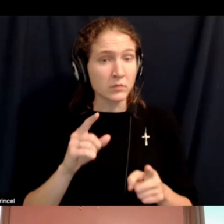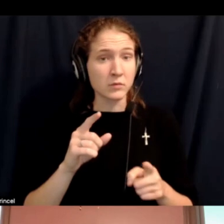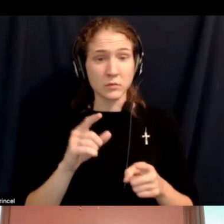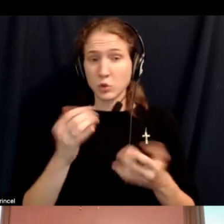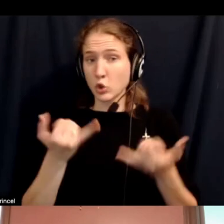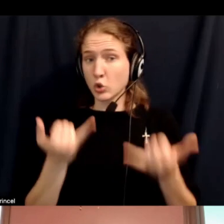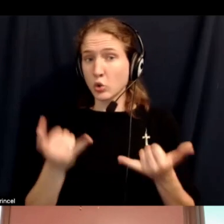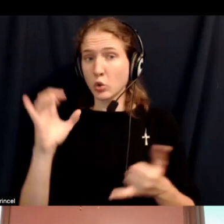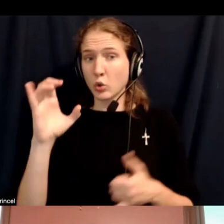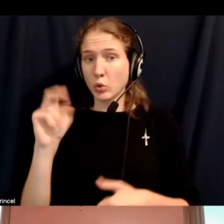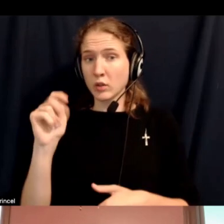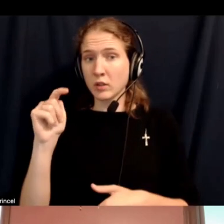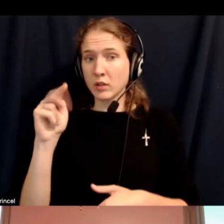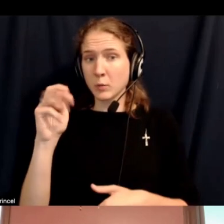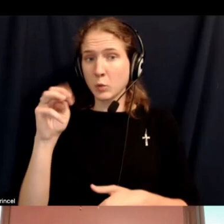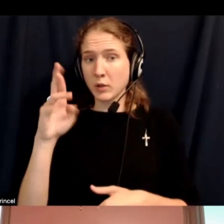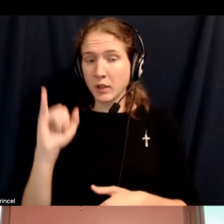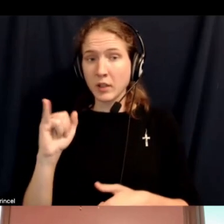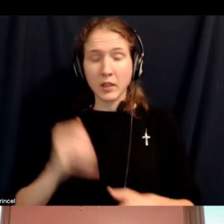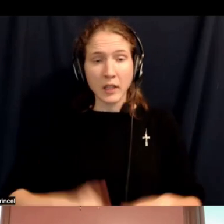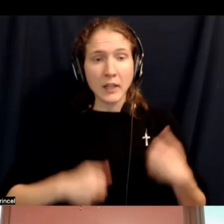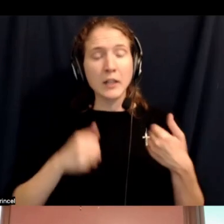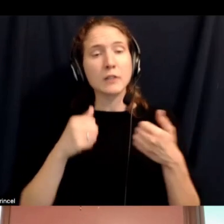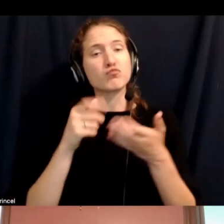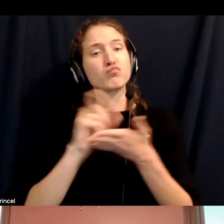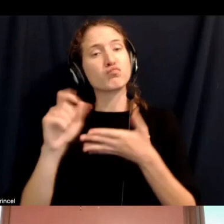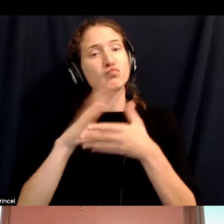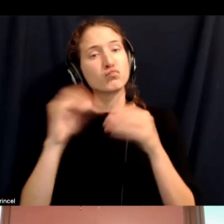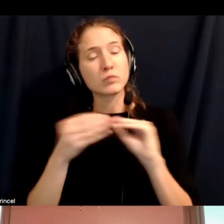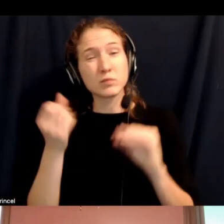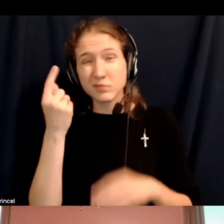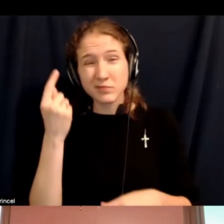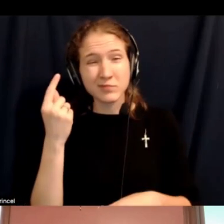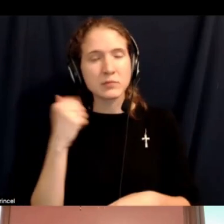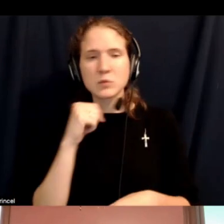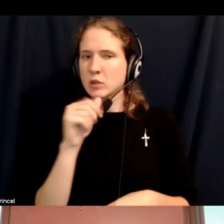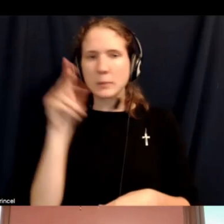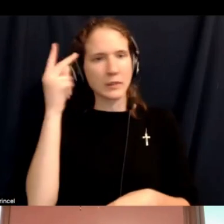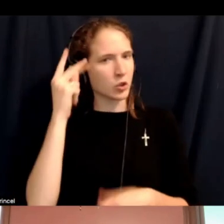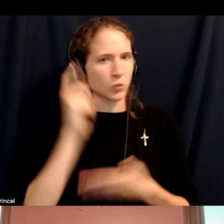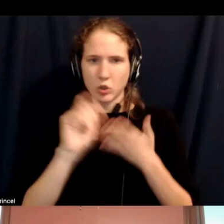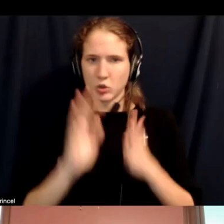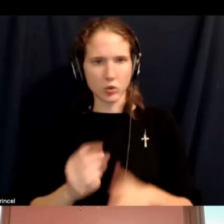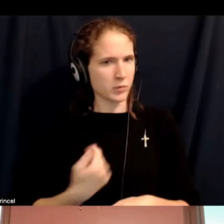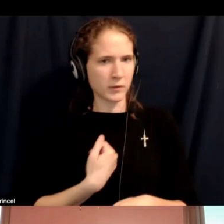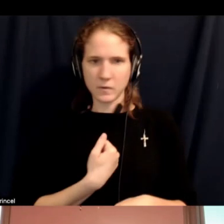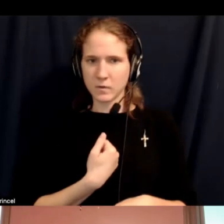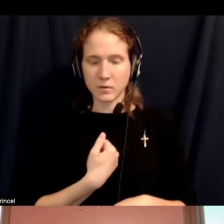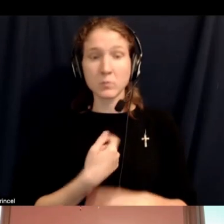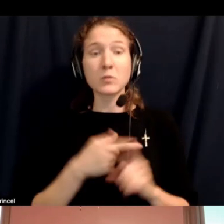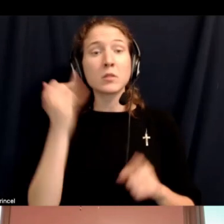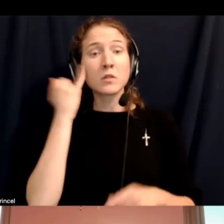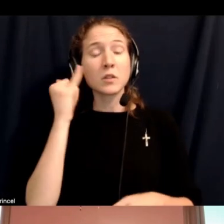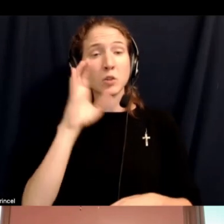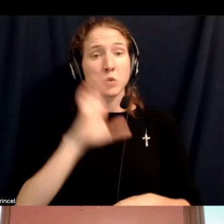life. I do not consider myself a political writer. But if my